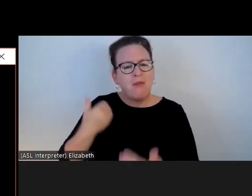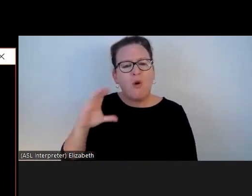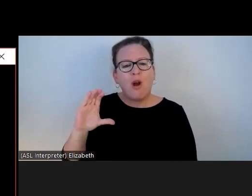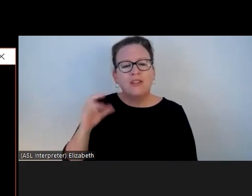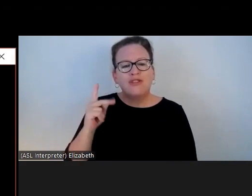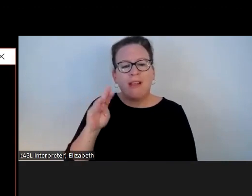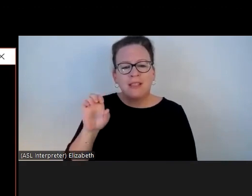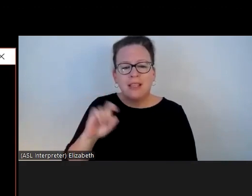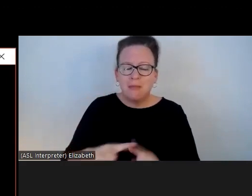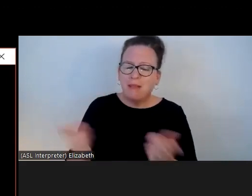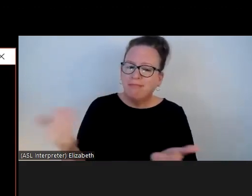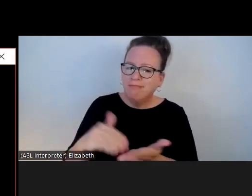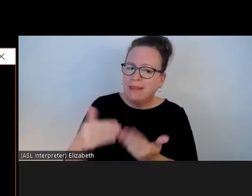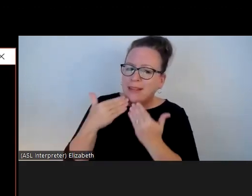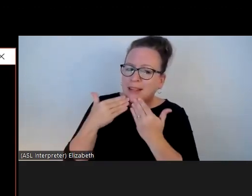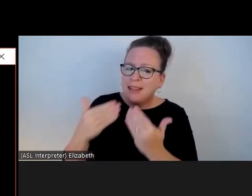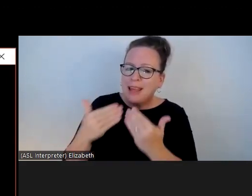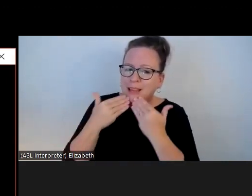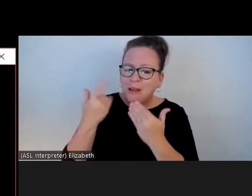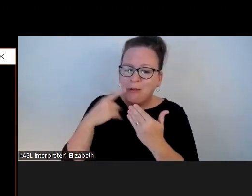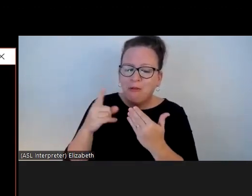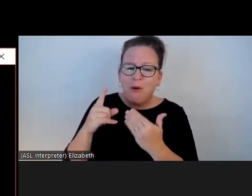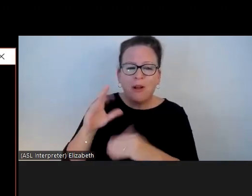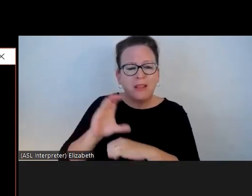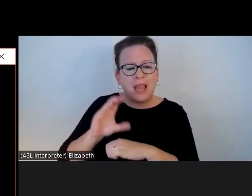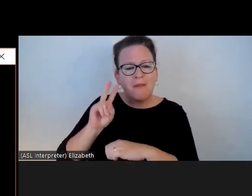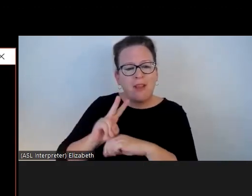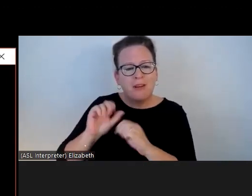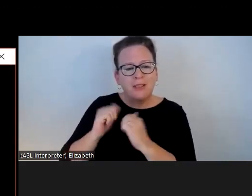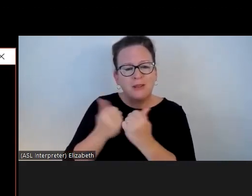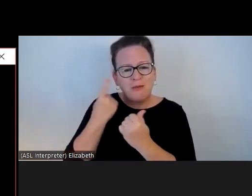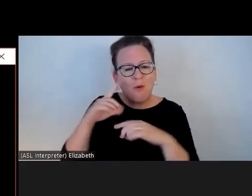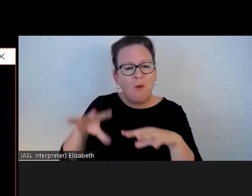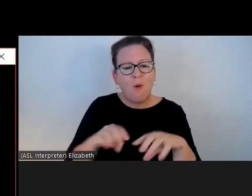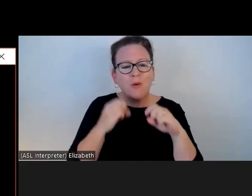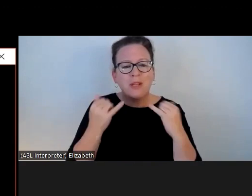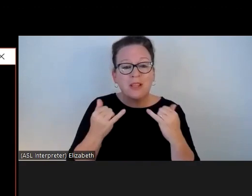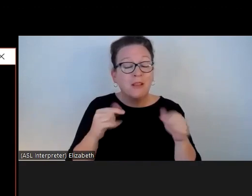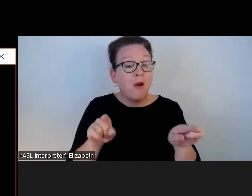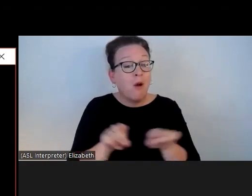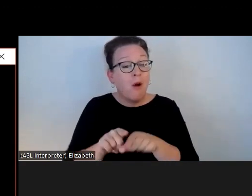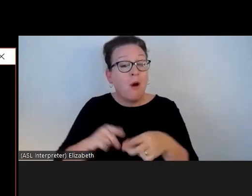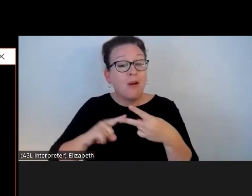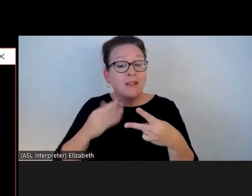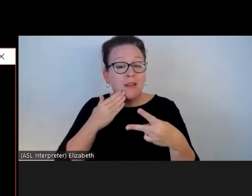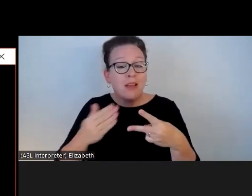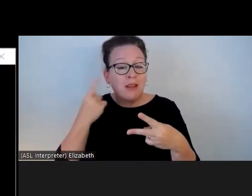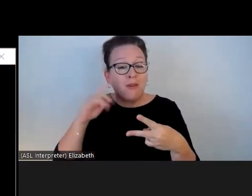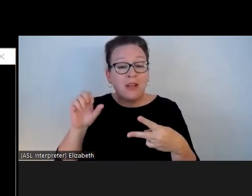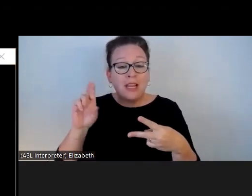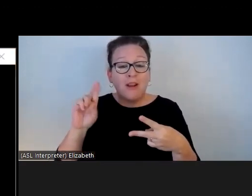to the Cape Verdean Association of Brockton for hosting us and to ERG for making it happen with all the logistics.